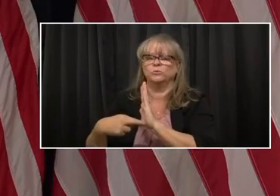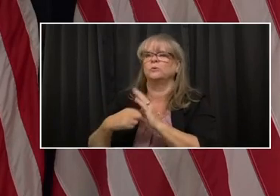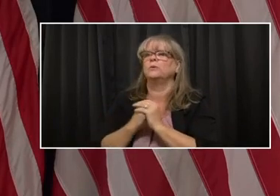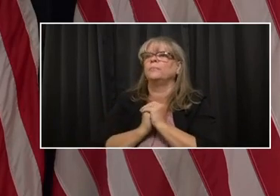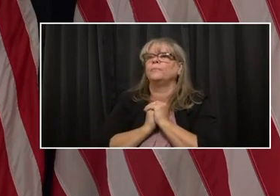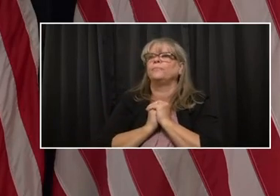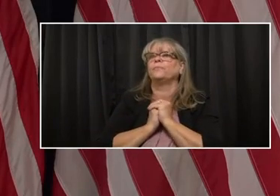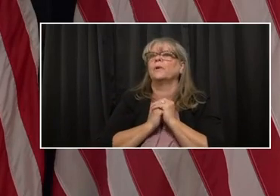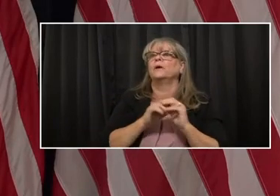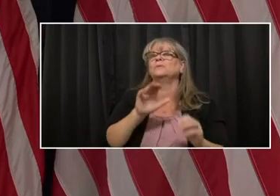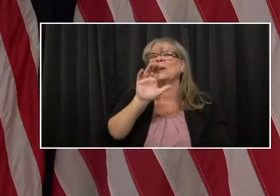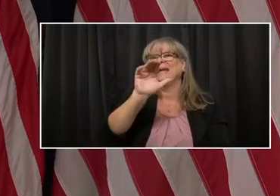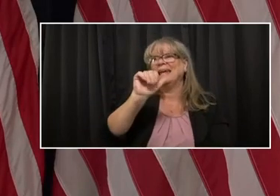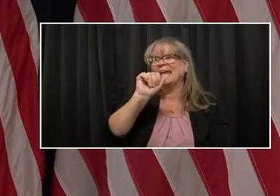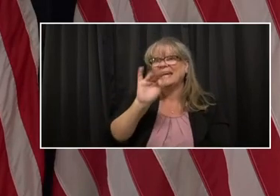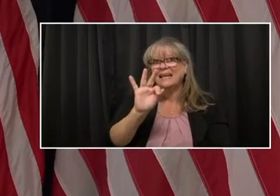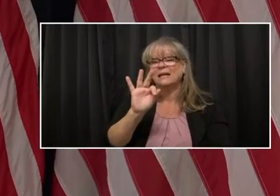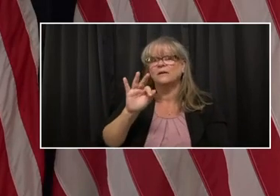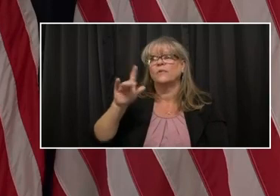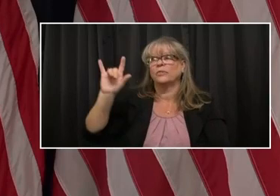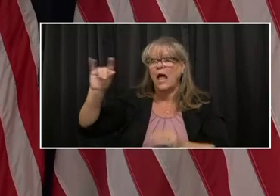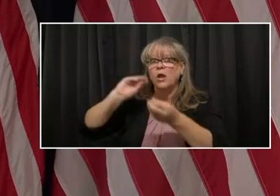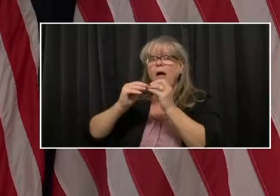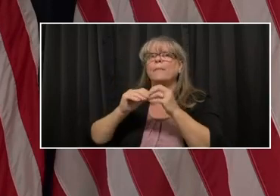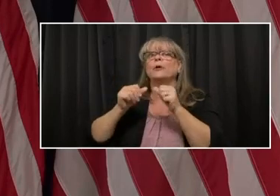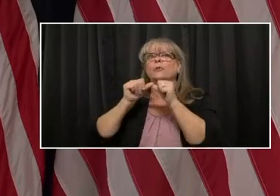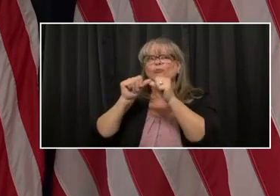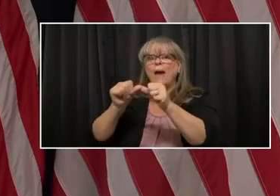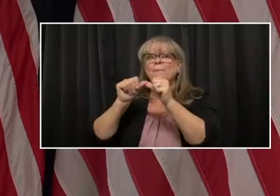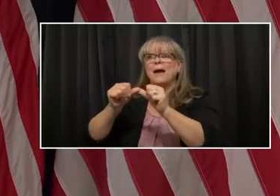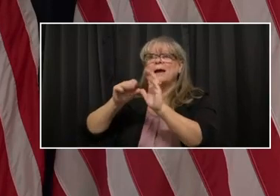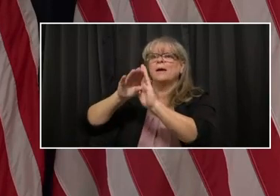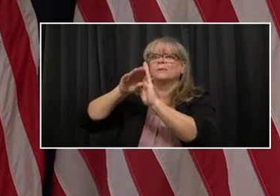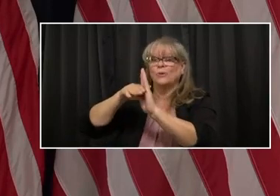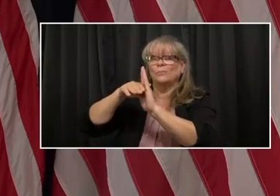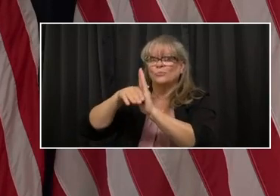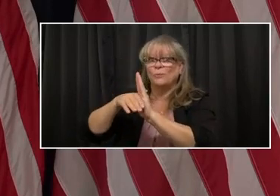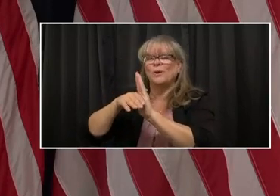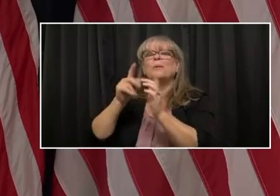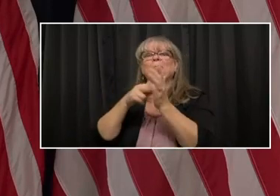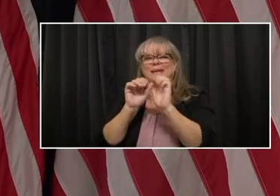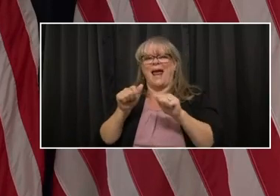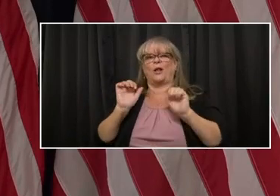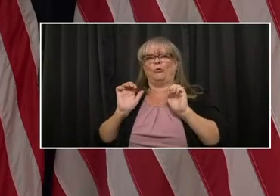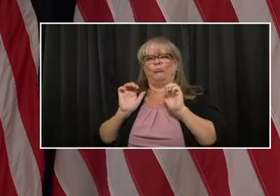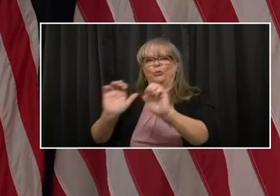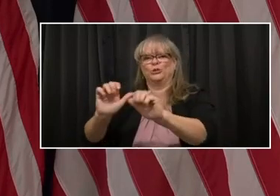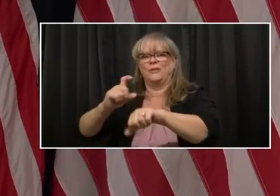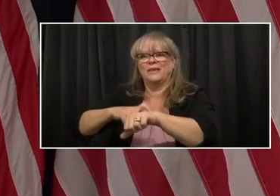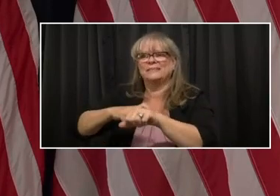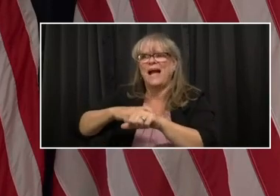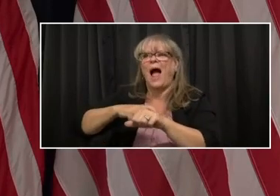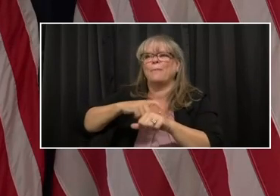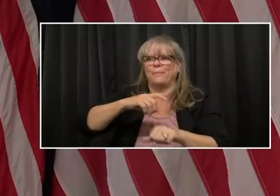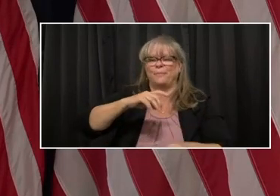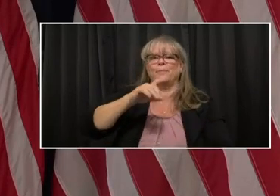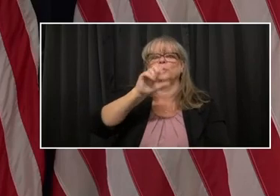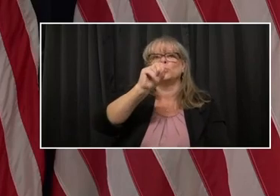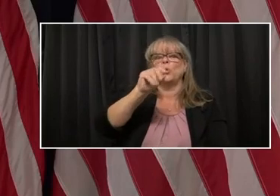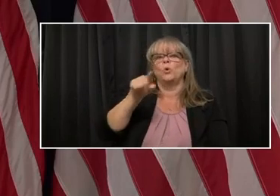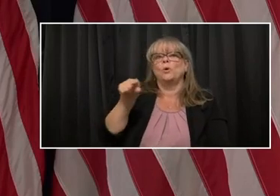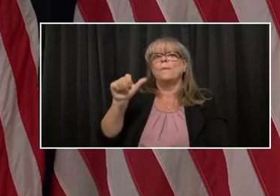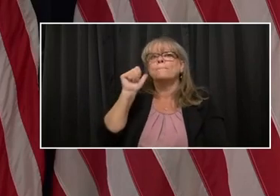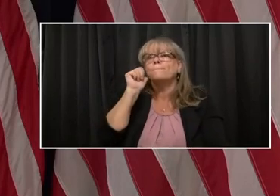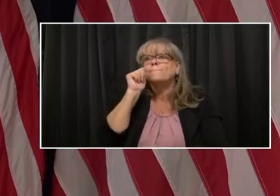But starting this Saturday, last call will be 11 o'clock. And it's very important that all those restaurants